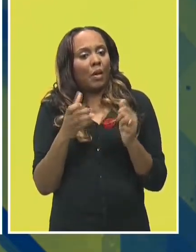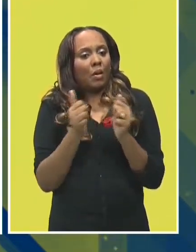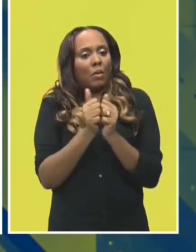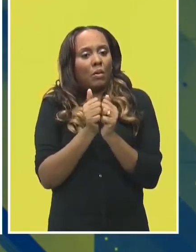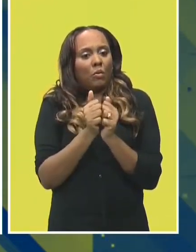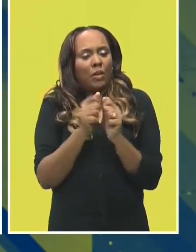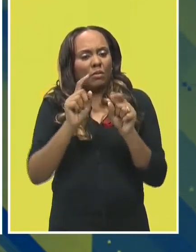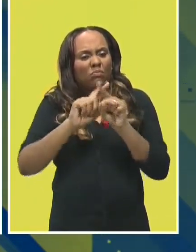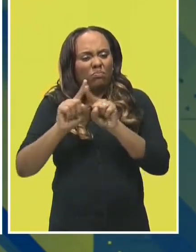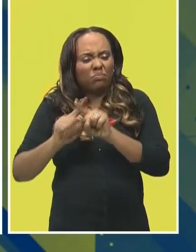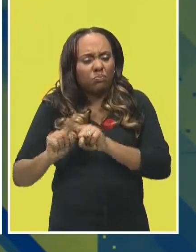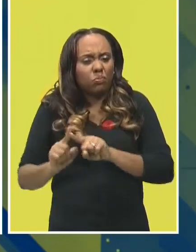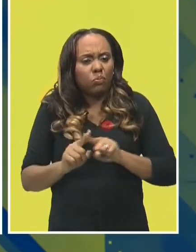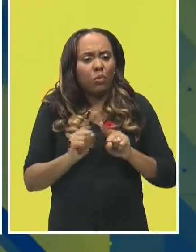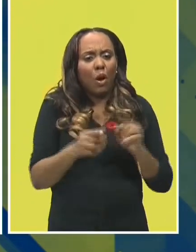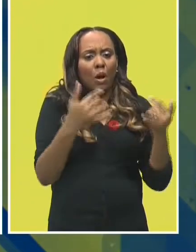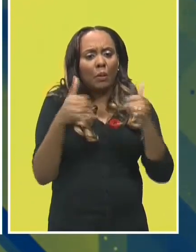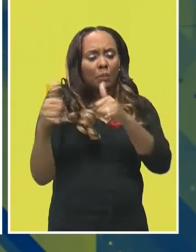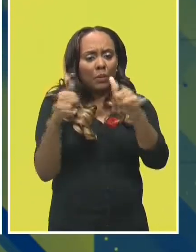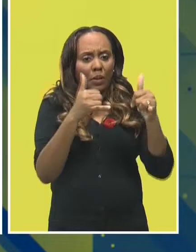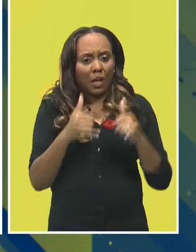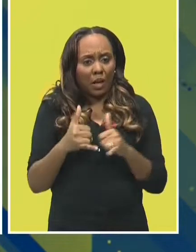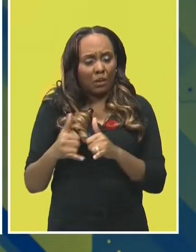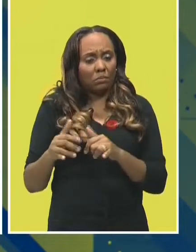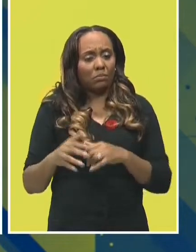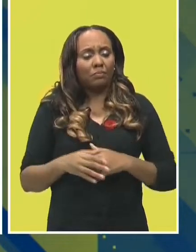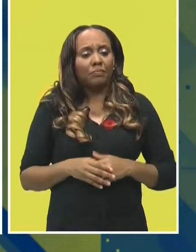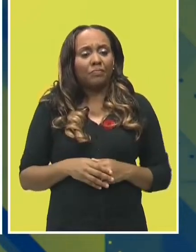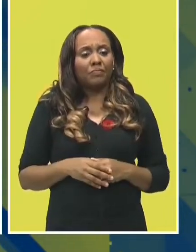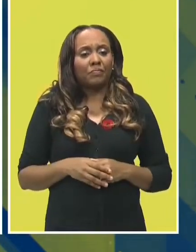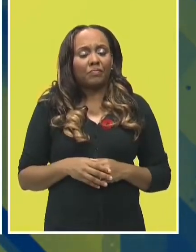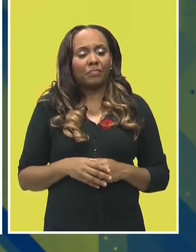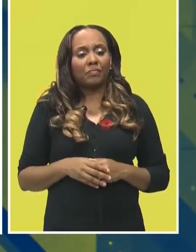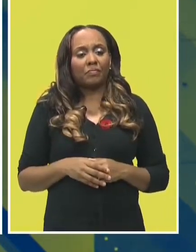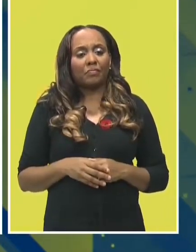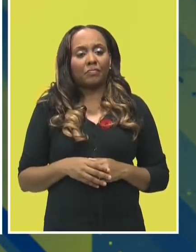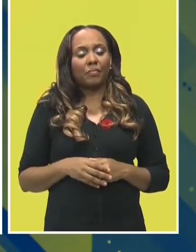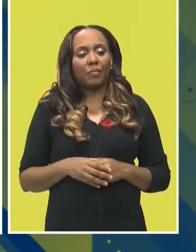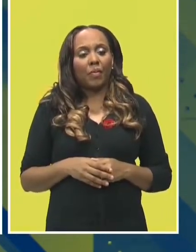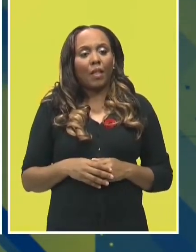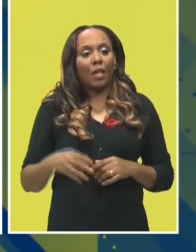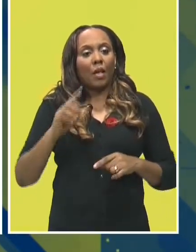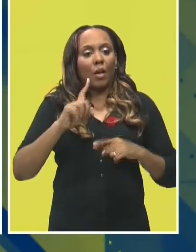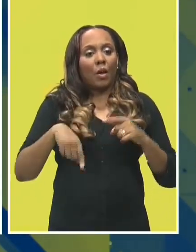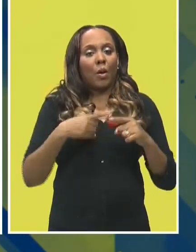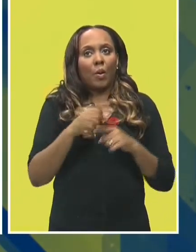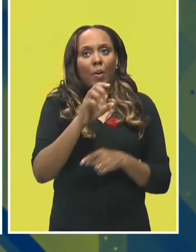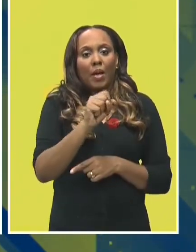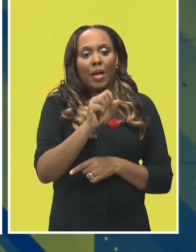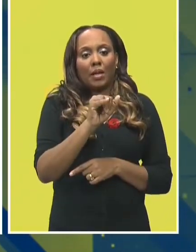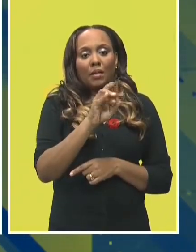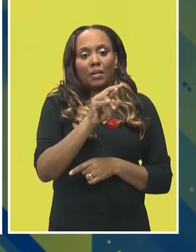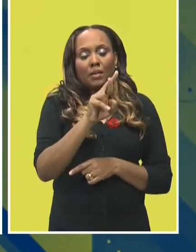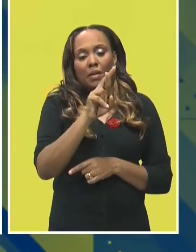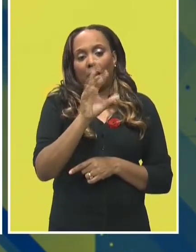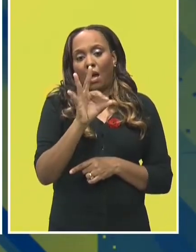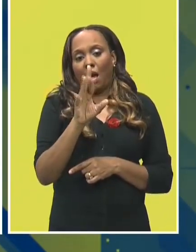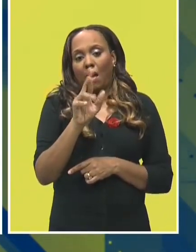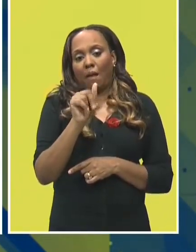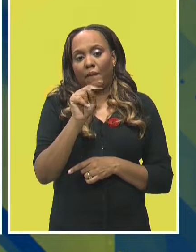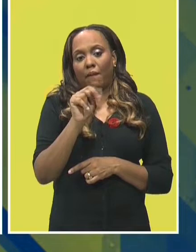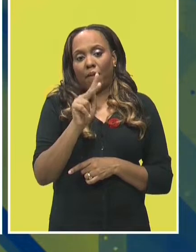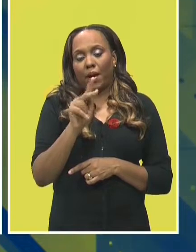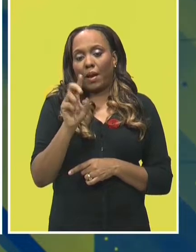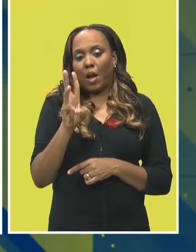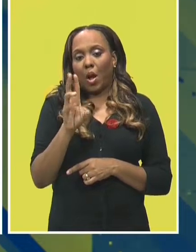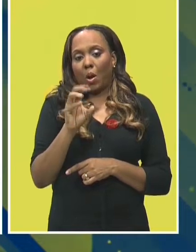drive and hook standing out as an array of other shots. Following the departure of Sir Frank Worrell, Sobers was enlisted with the task